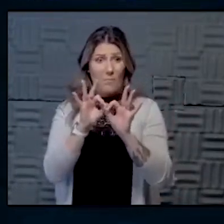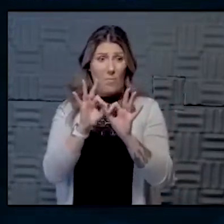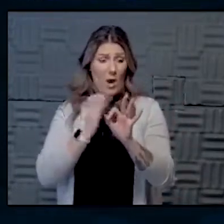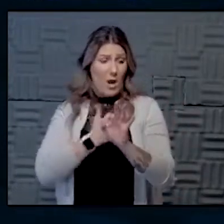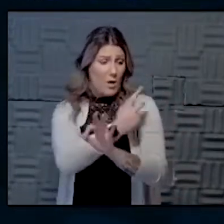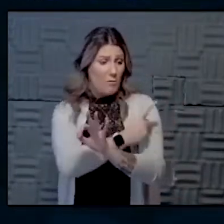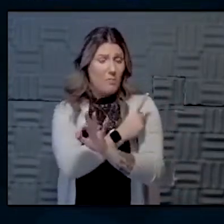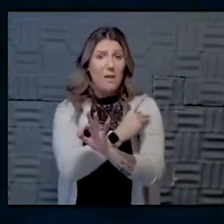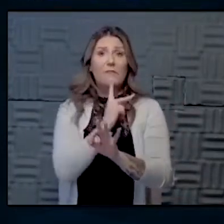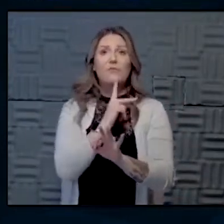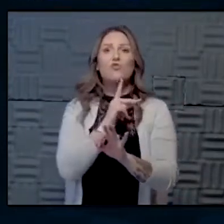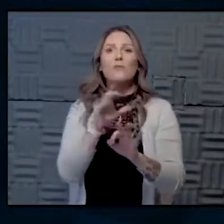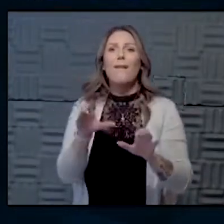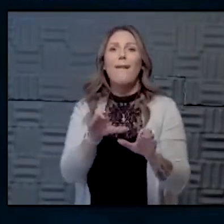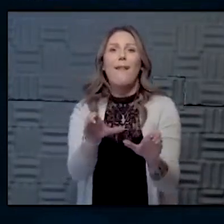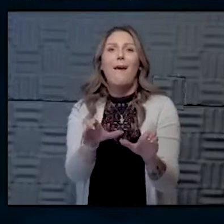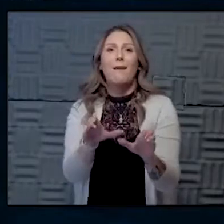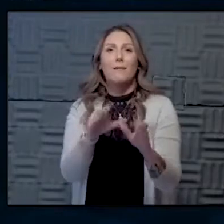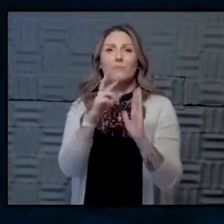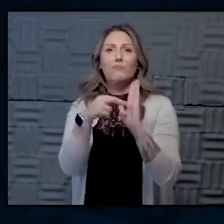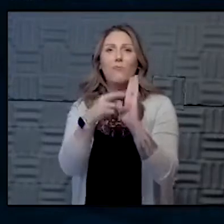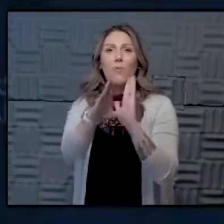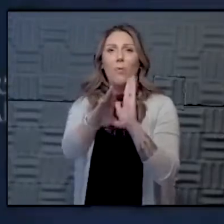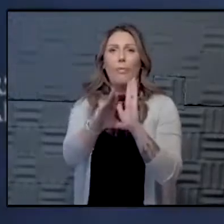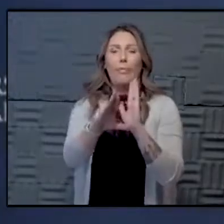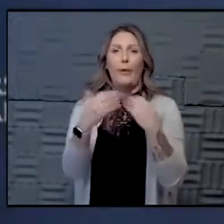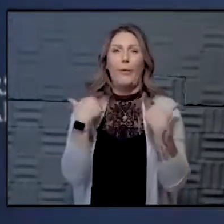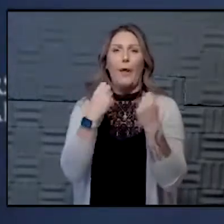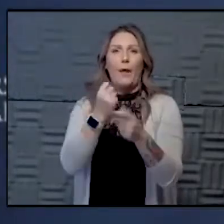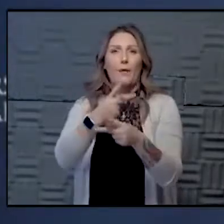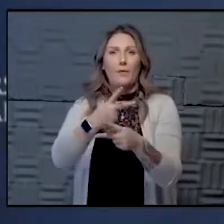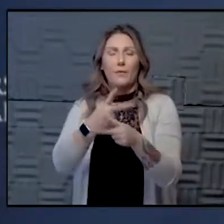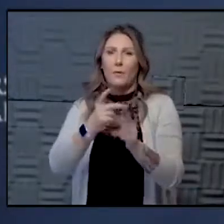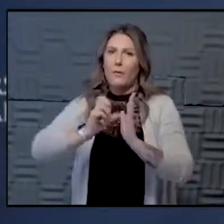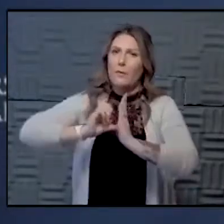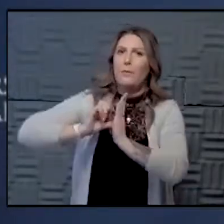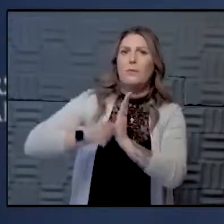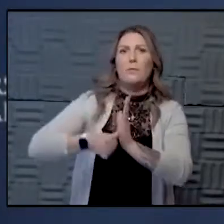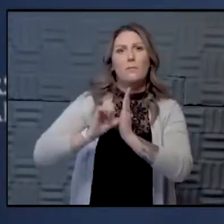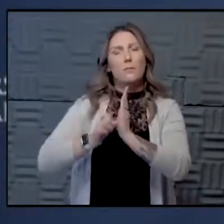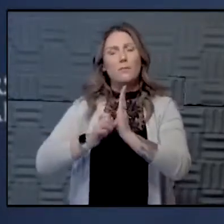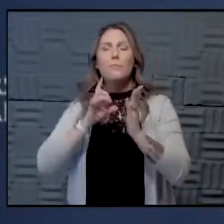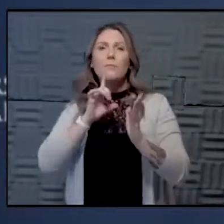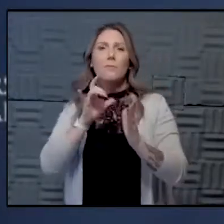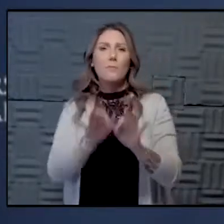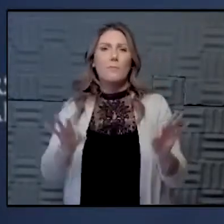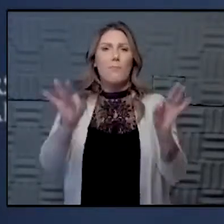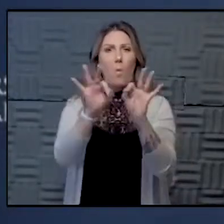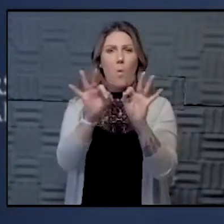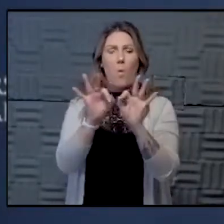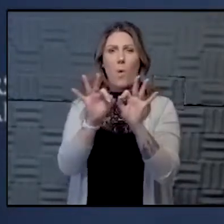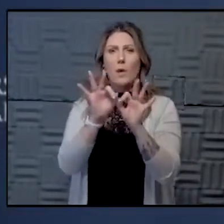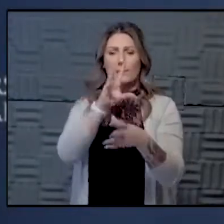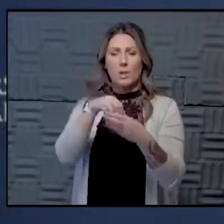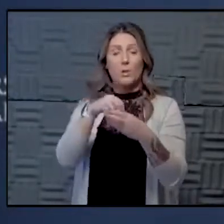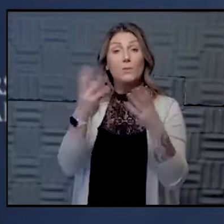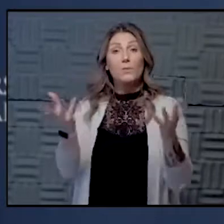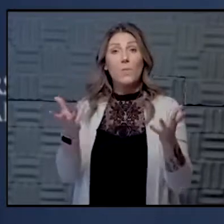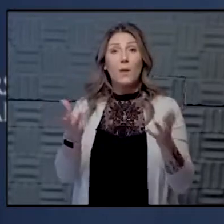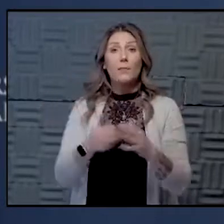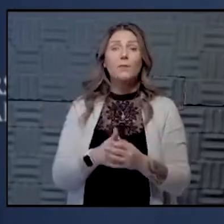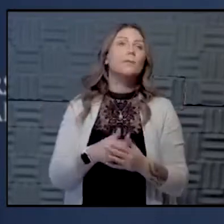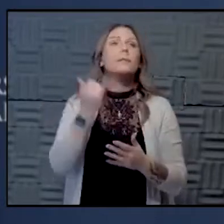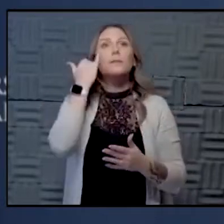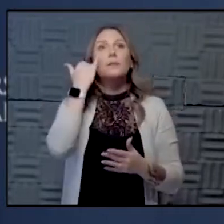really take an active role in their health care. I can't stress the importance of that enough. That includes actually, if you do not